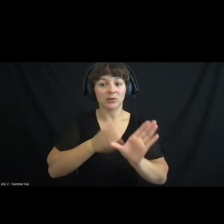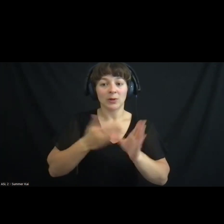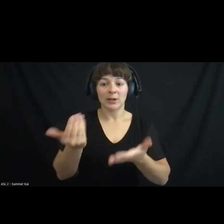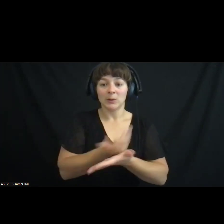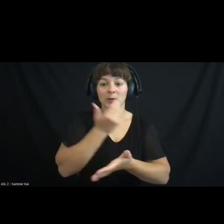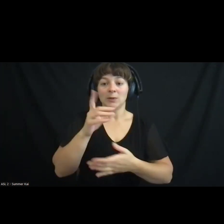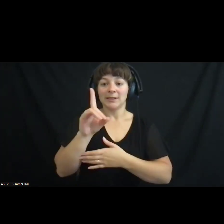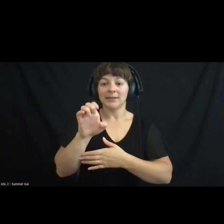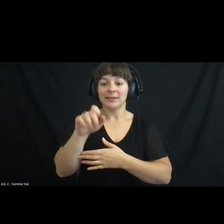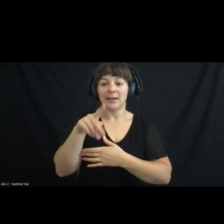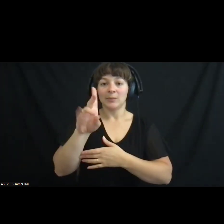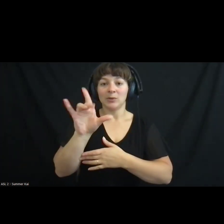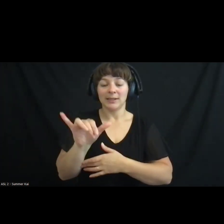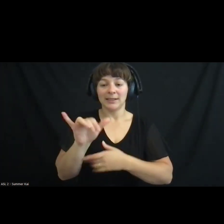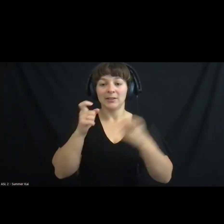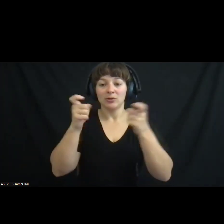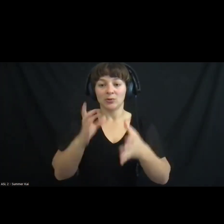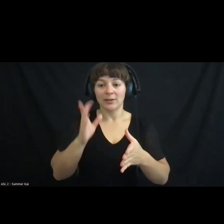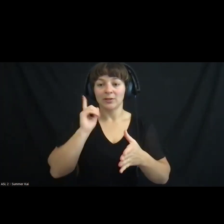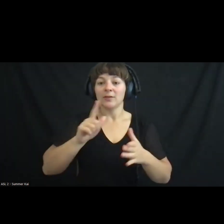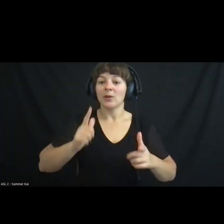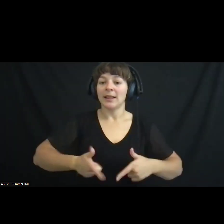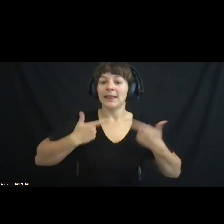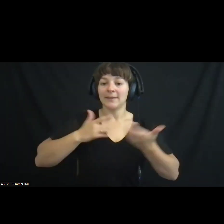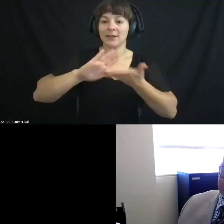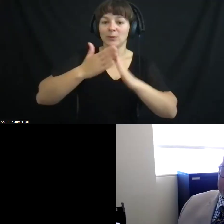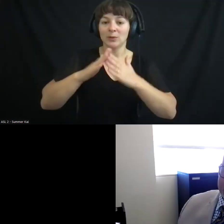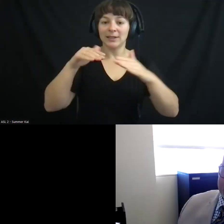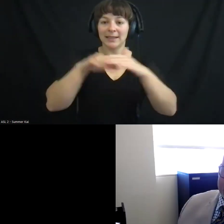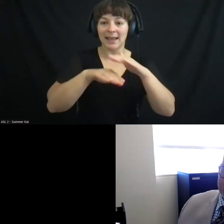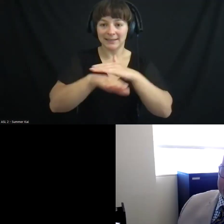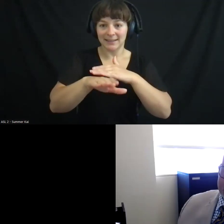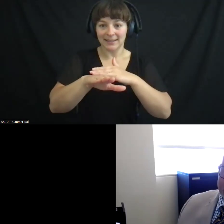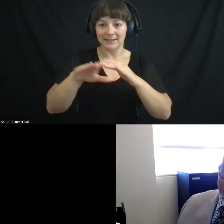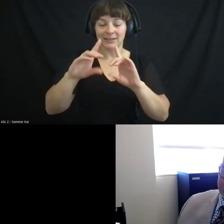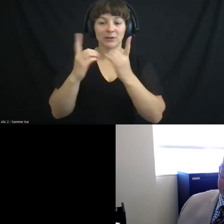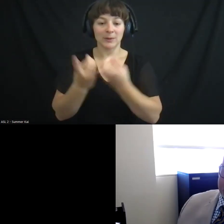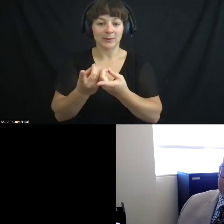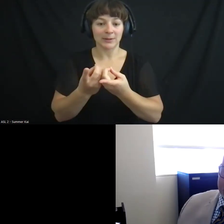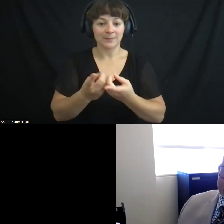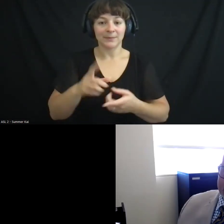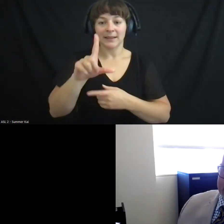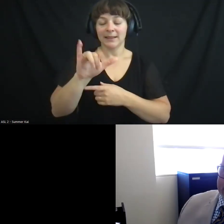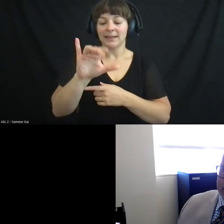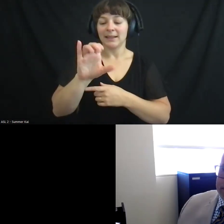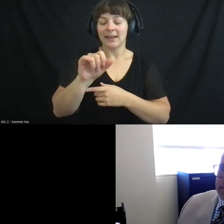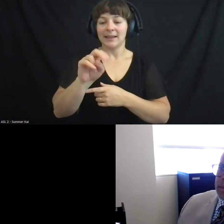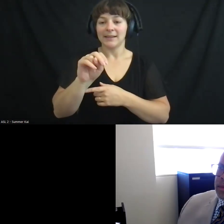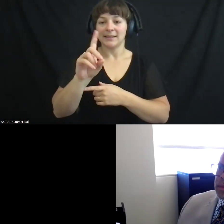director over our Independent Living and Community Access Division, and that is LaCandace Ochoa, who